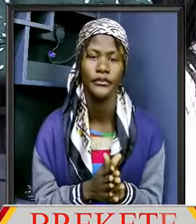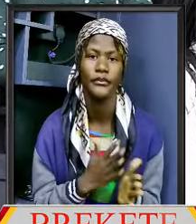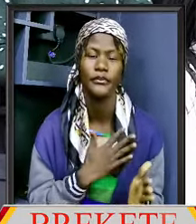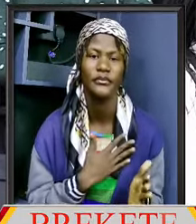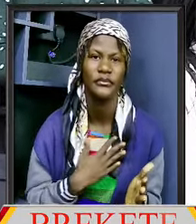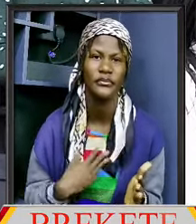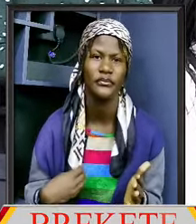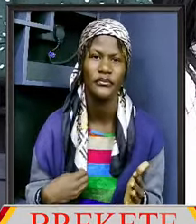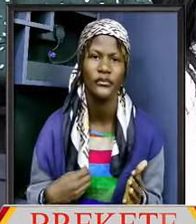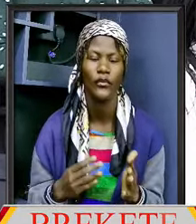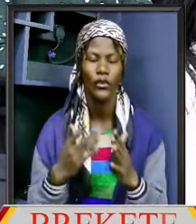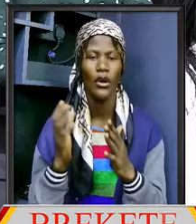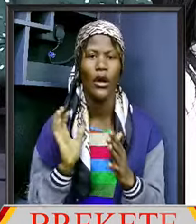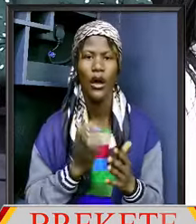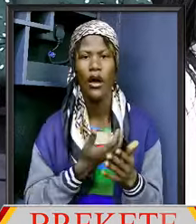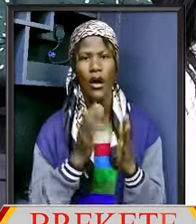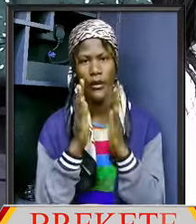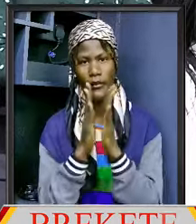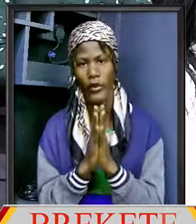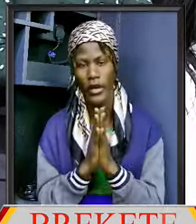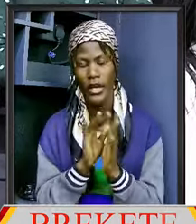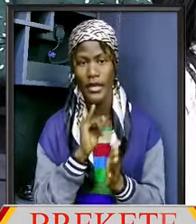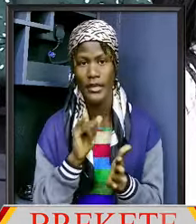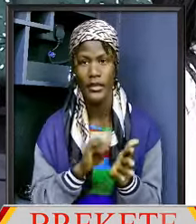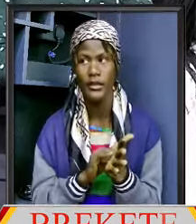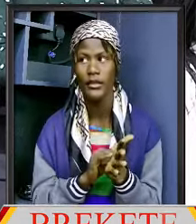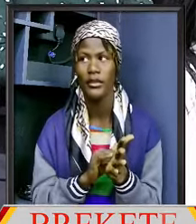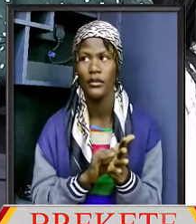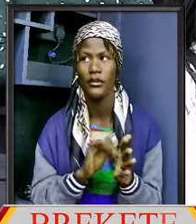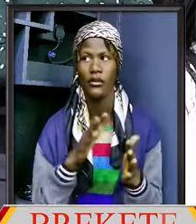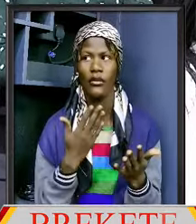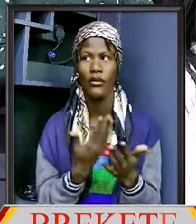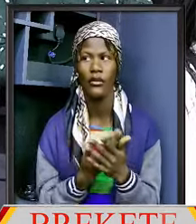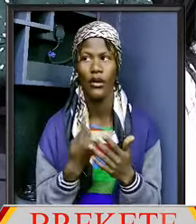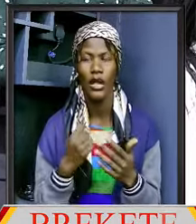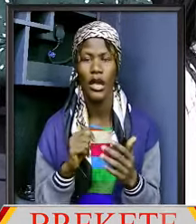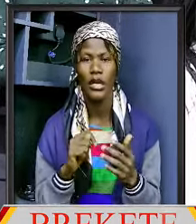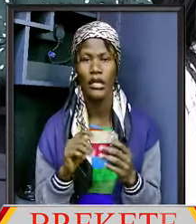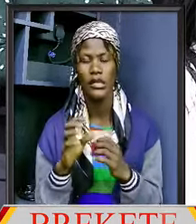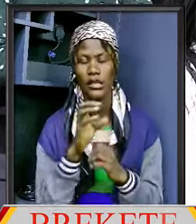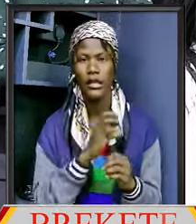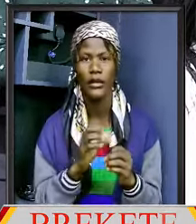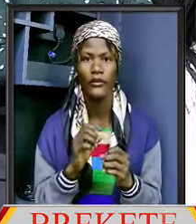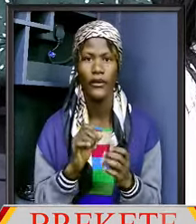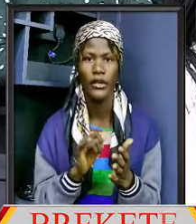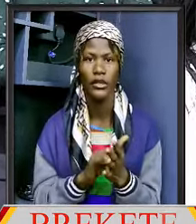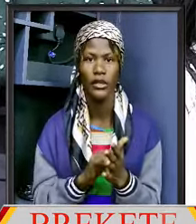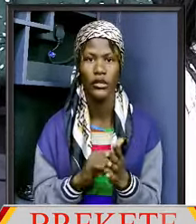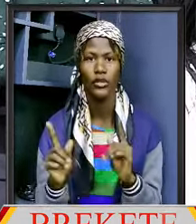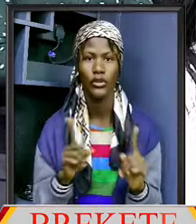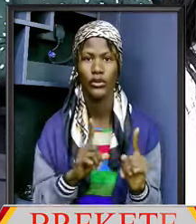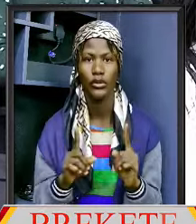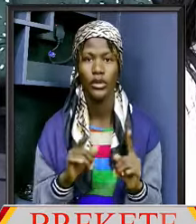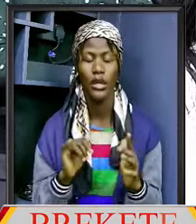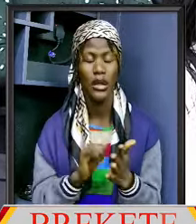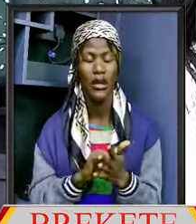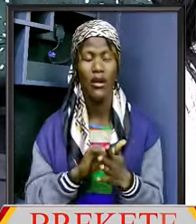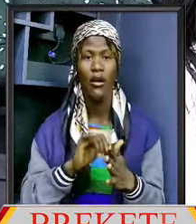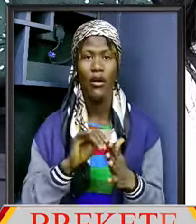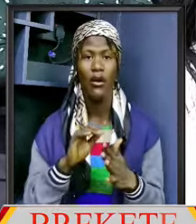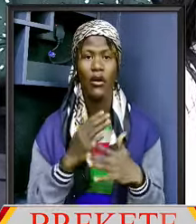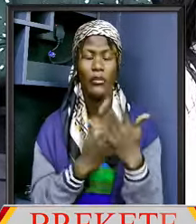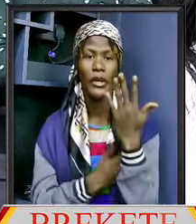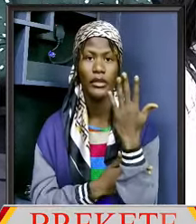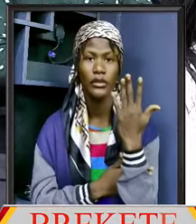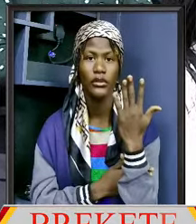And our prayer, we say, all the sacrifice where they do, may the Almighty God reward them for